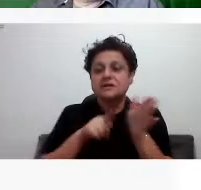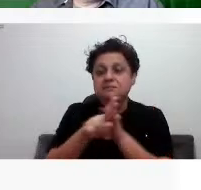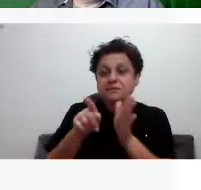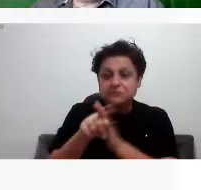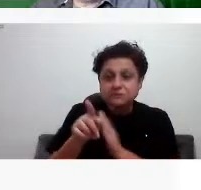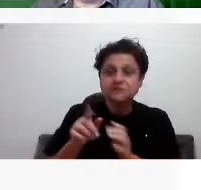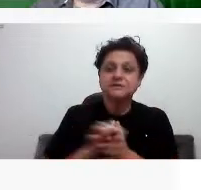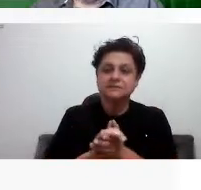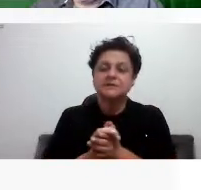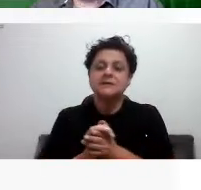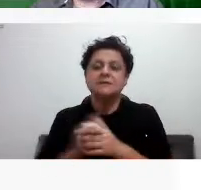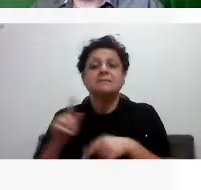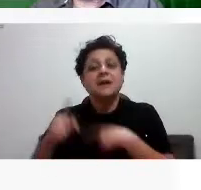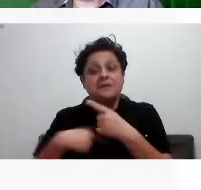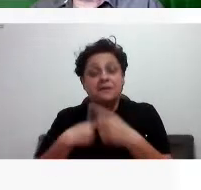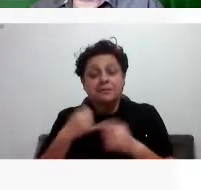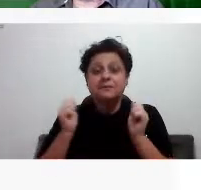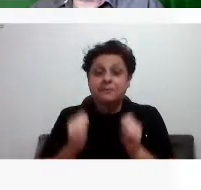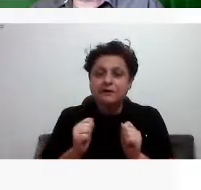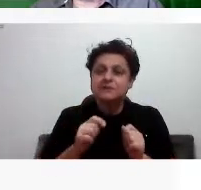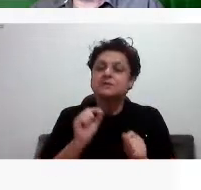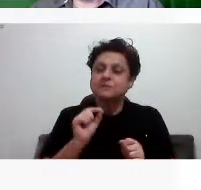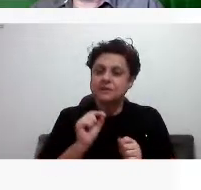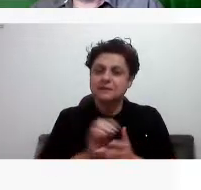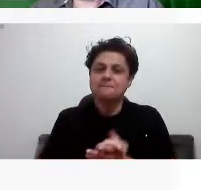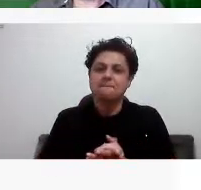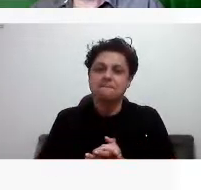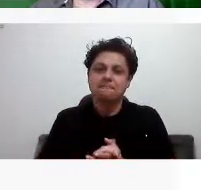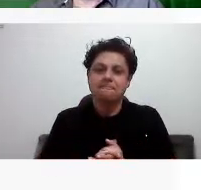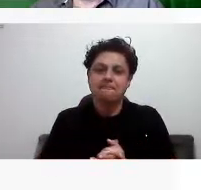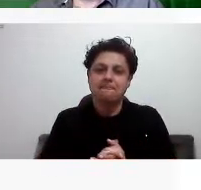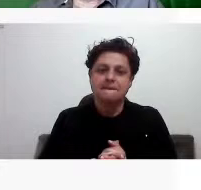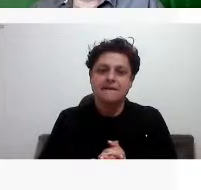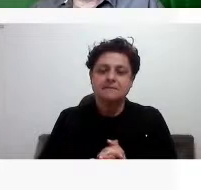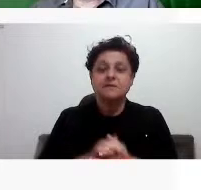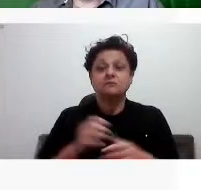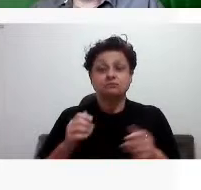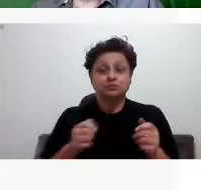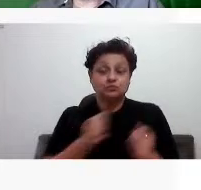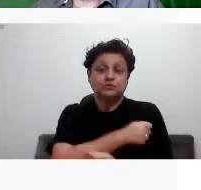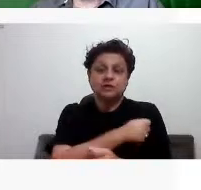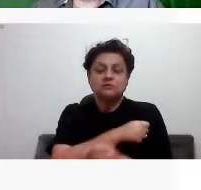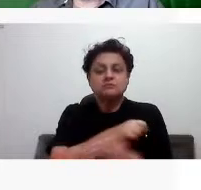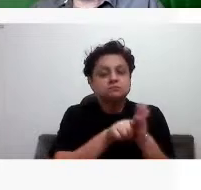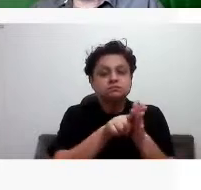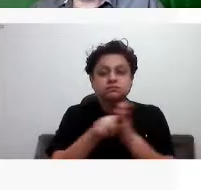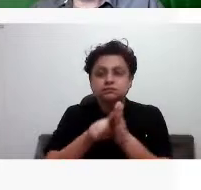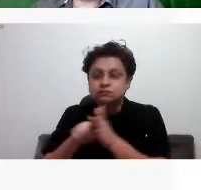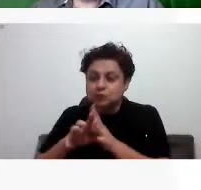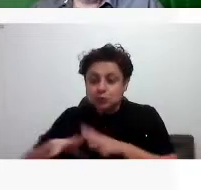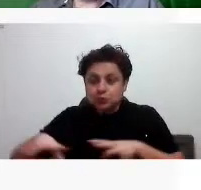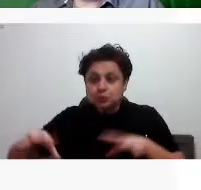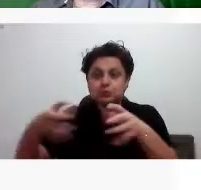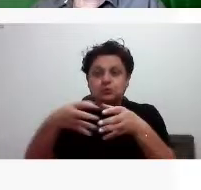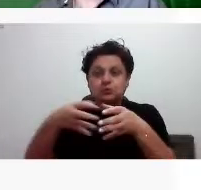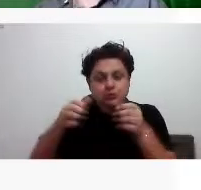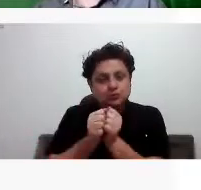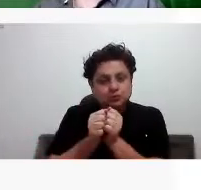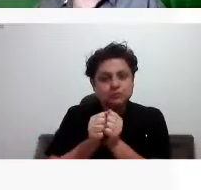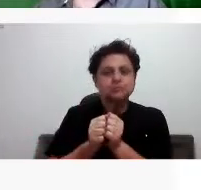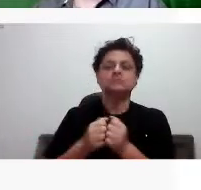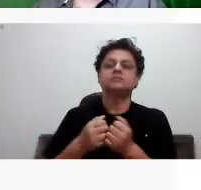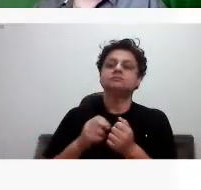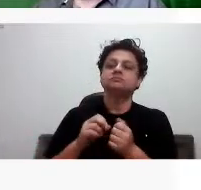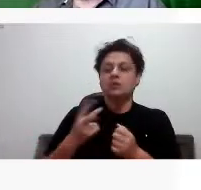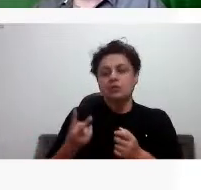learners survey the whole class, or you could have them just survey a partner and then share everything in a publication, for